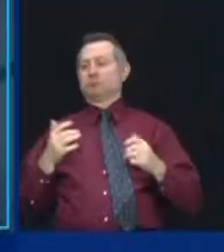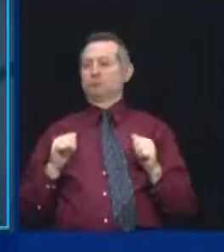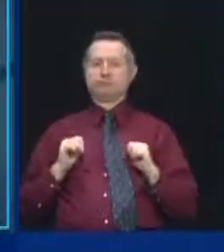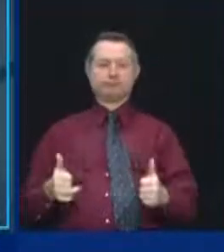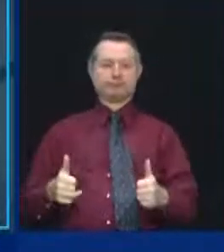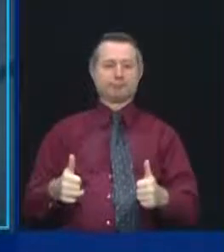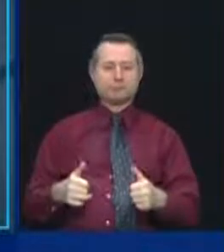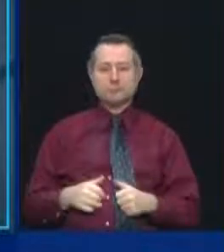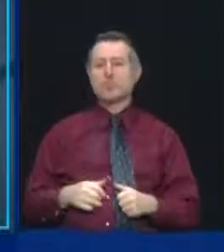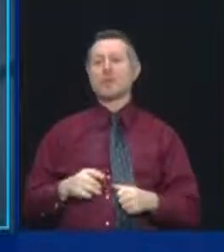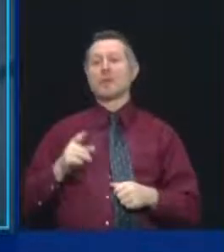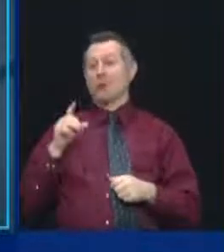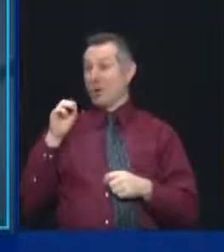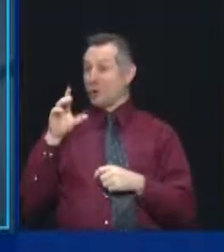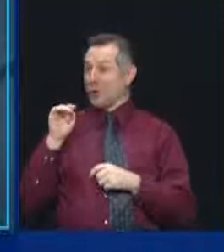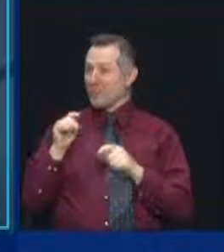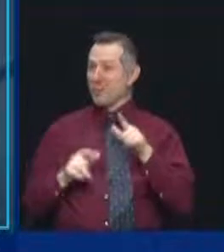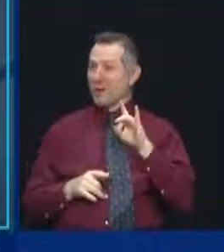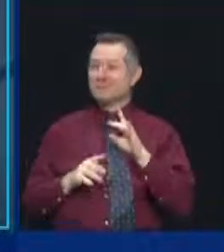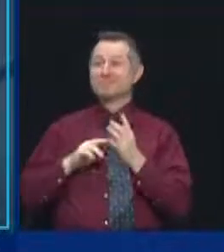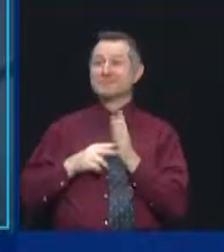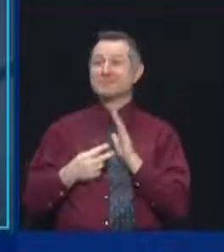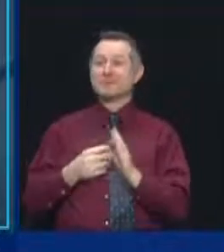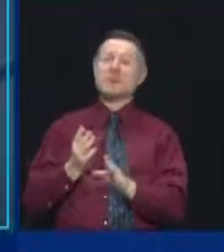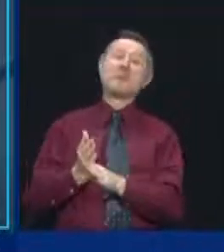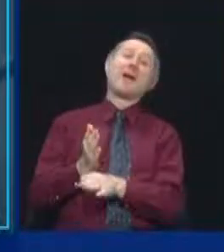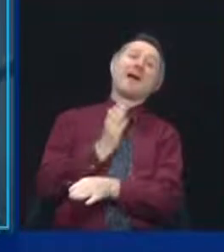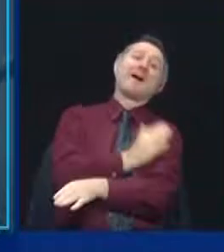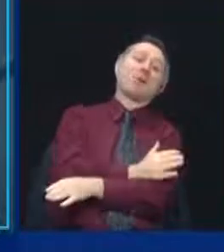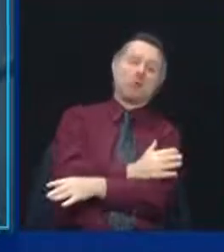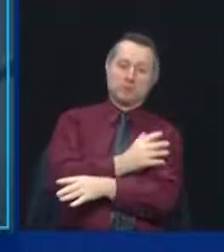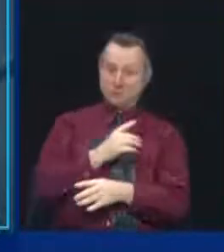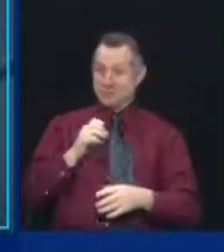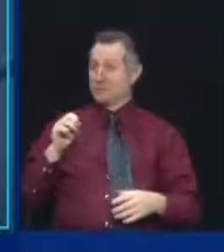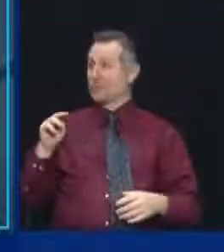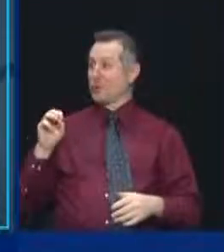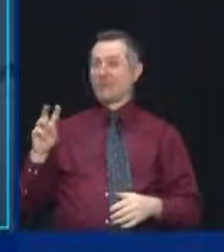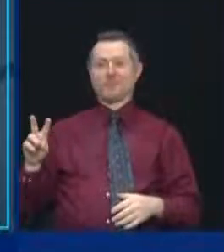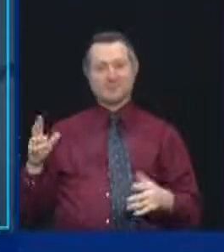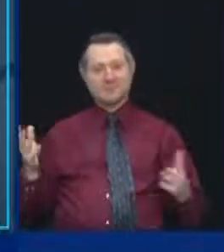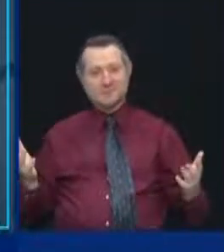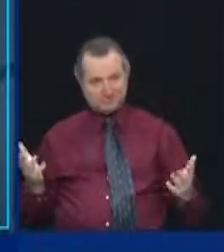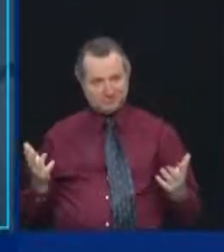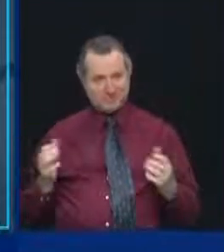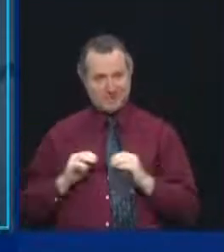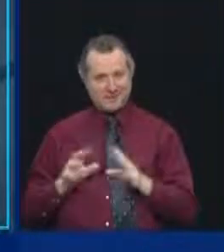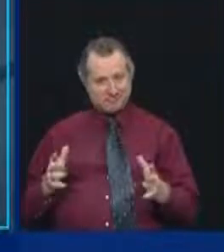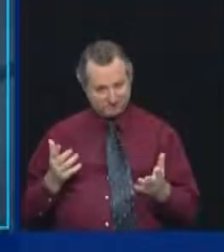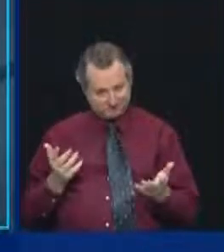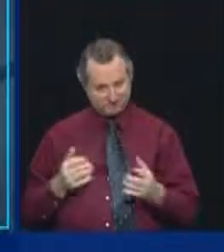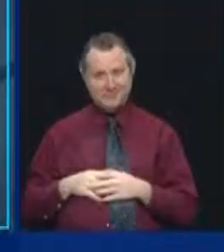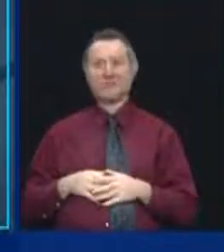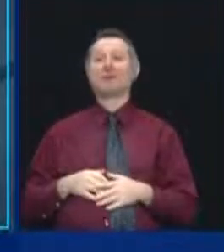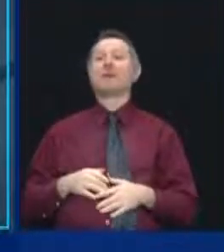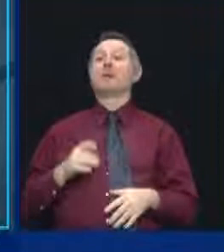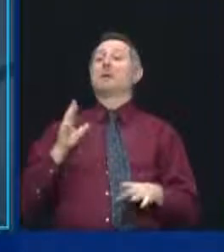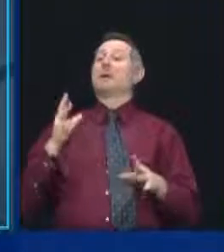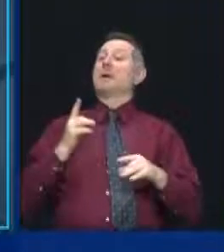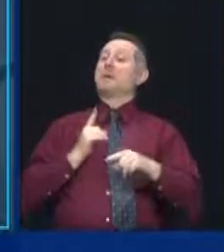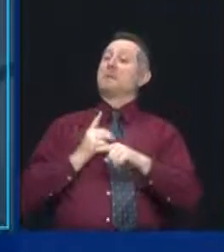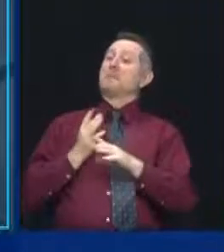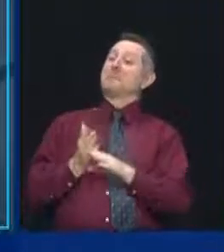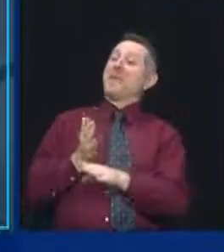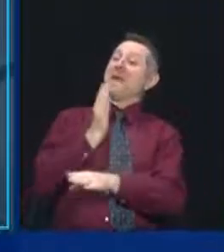October 28th means before November, obviously, and well before what we called the